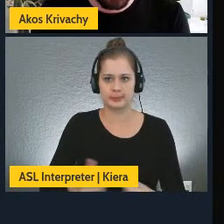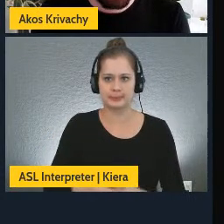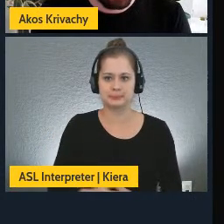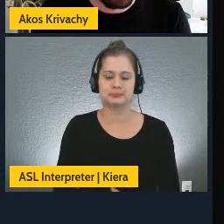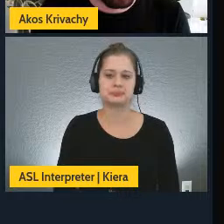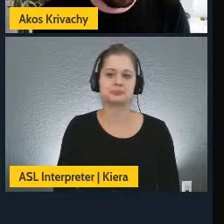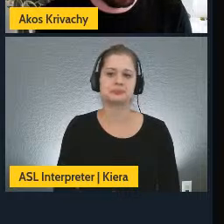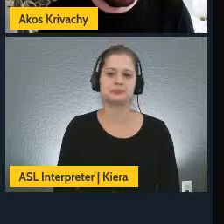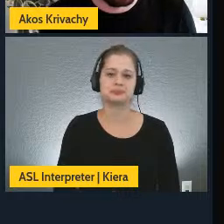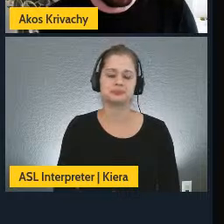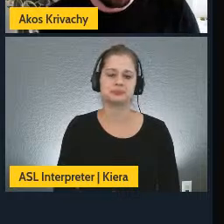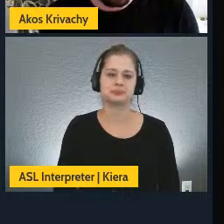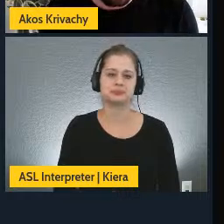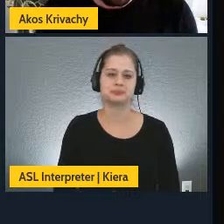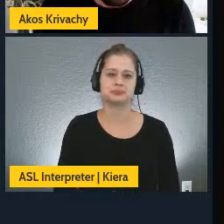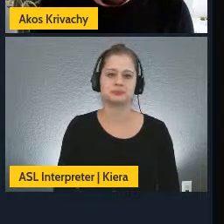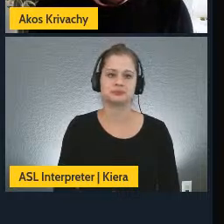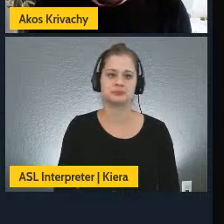So first up,